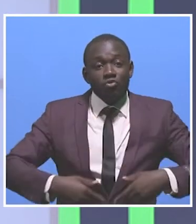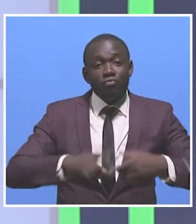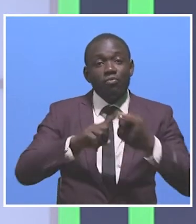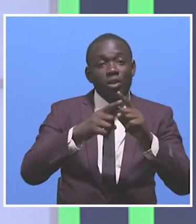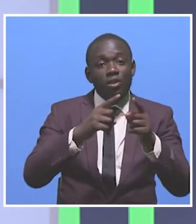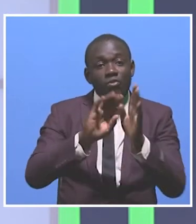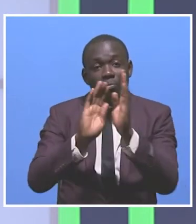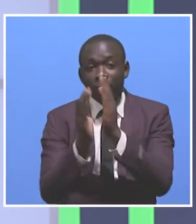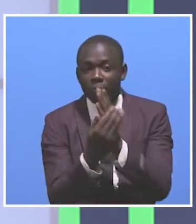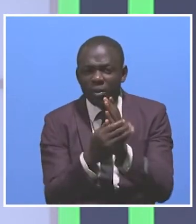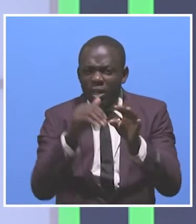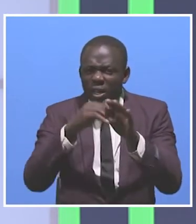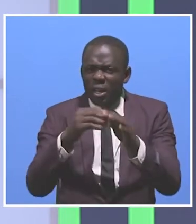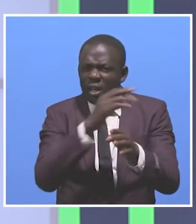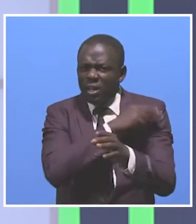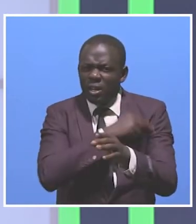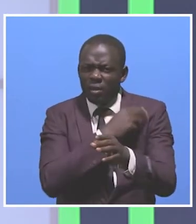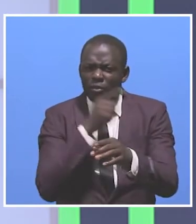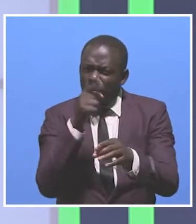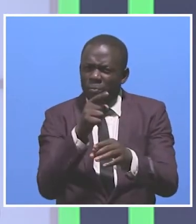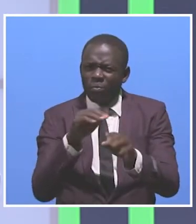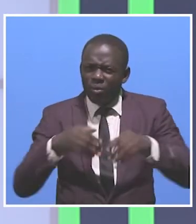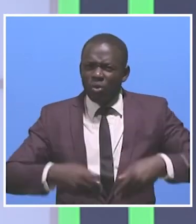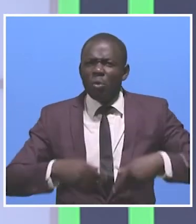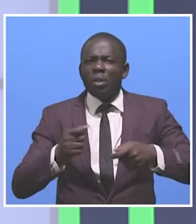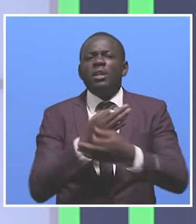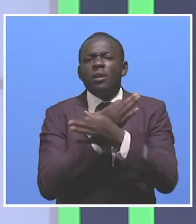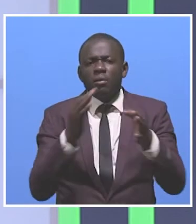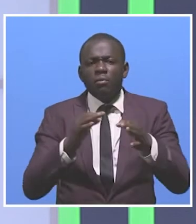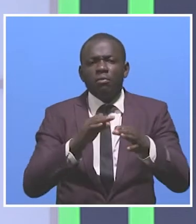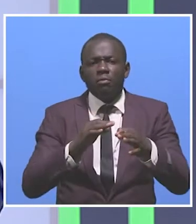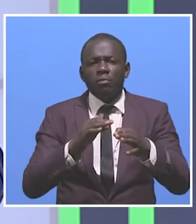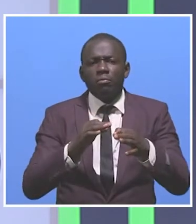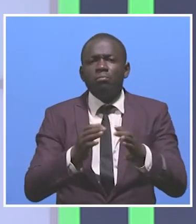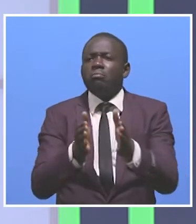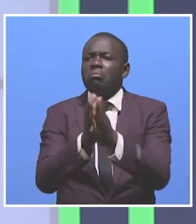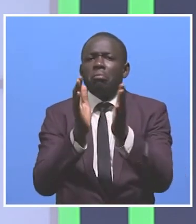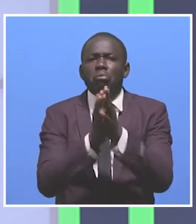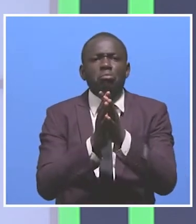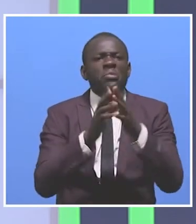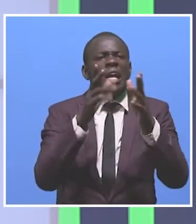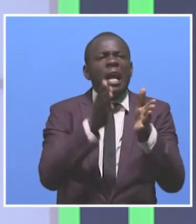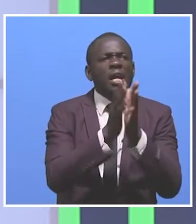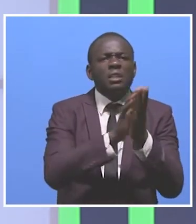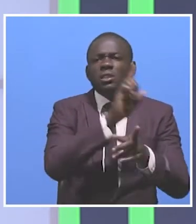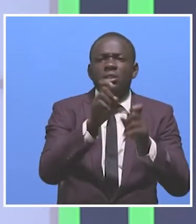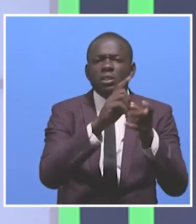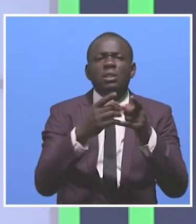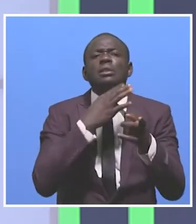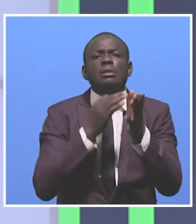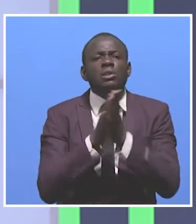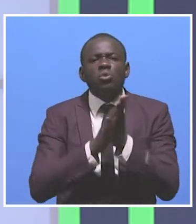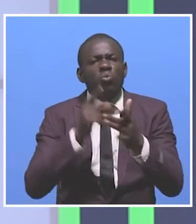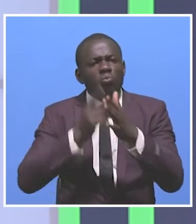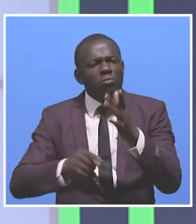the facilities where a youth should be very free to come and pour out their concerns, their desires, even for